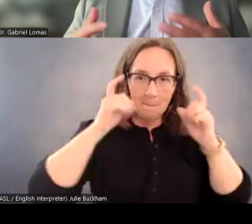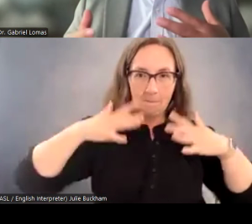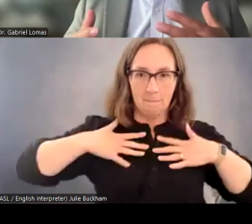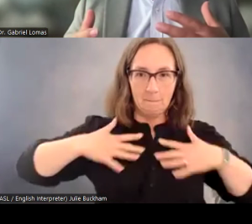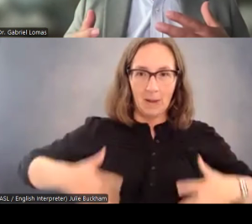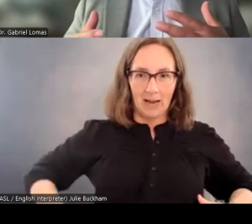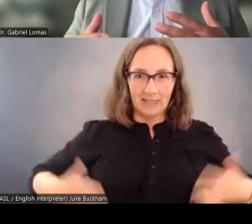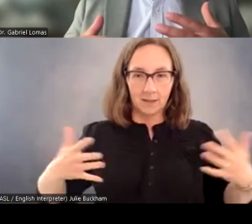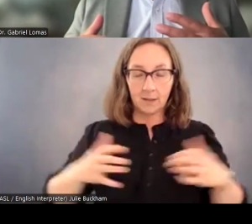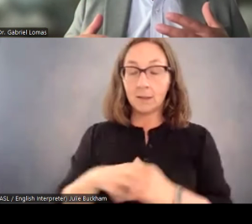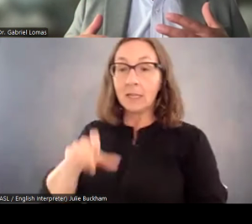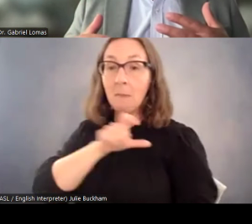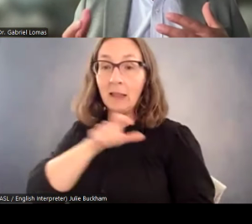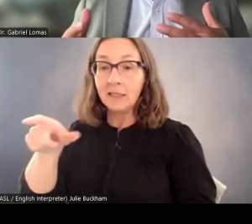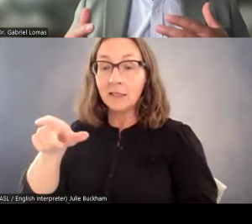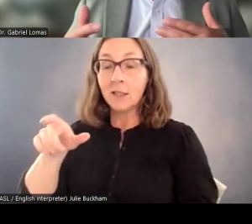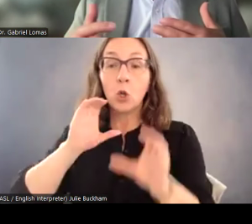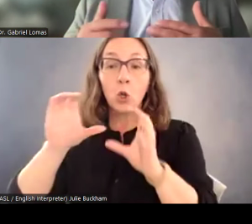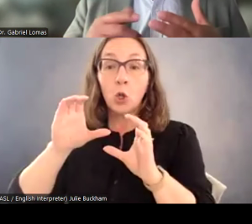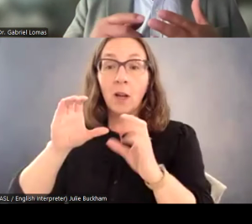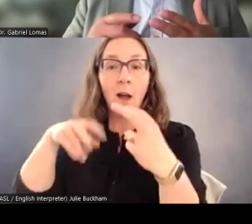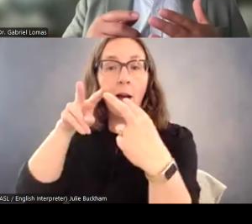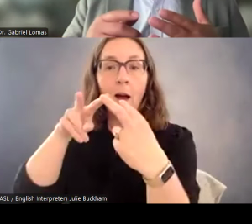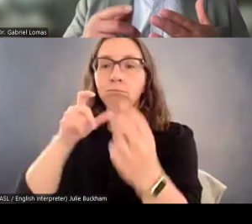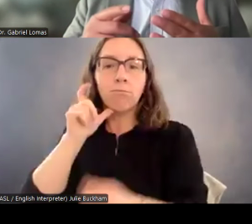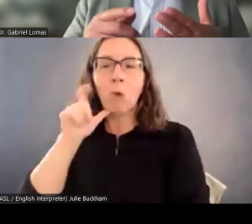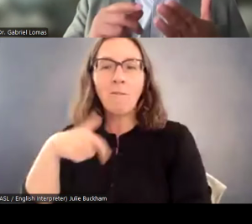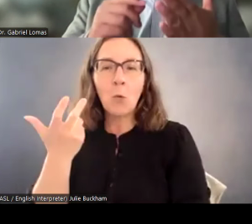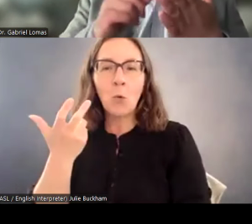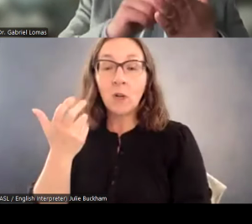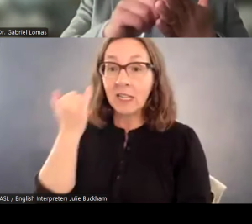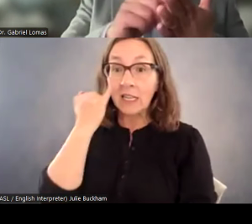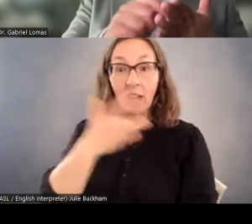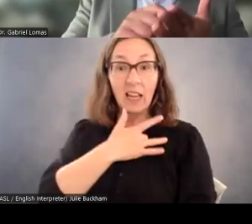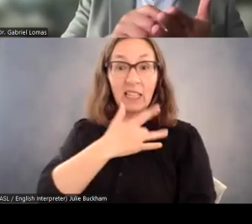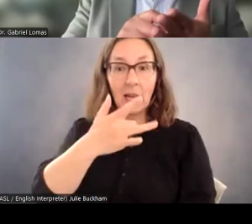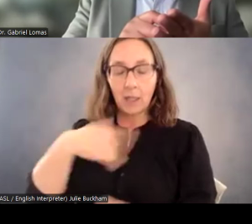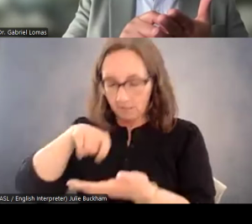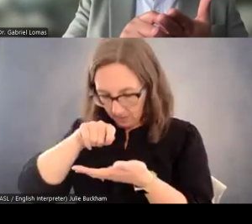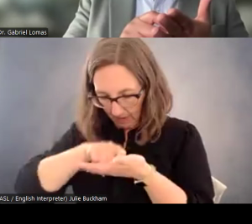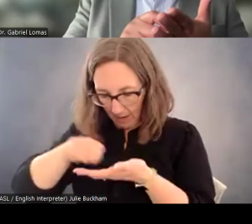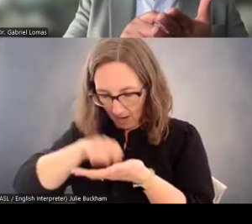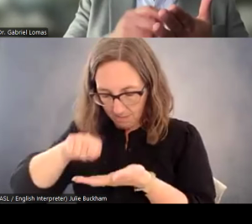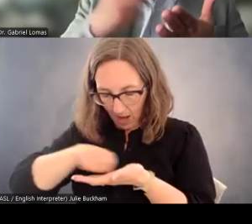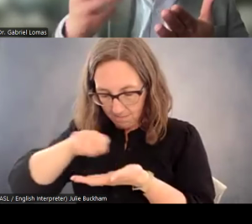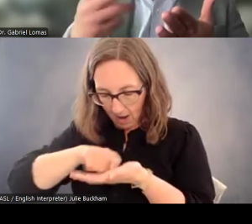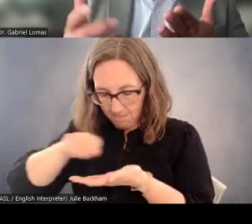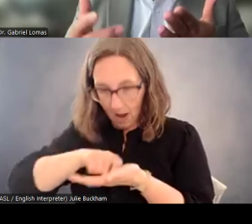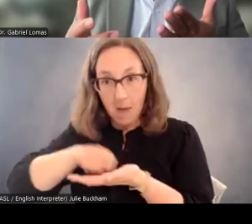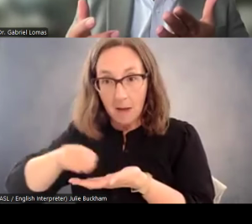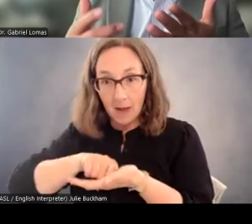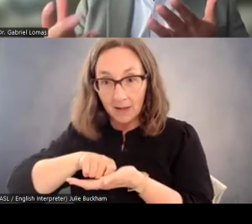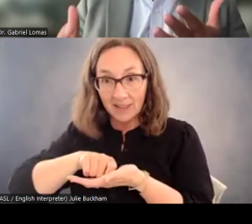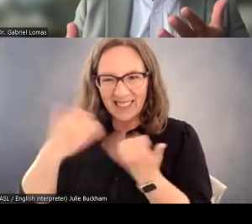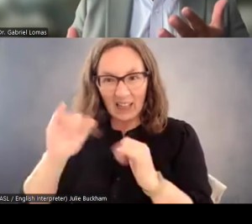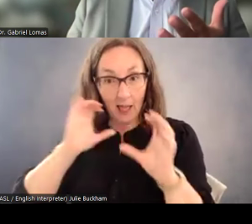Police don't need to make eye contact to communicate. In fact, oftentimes if they're taking notes, they're looking down, as they're taking notes, but they're still communicating